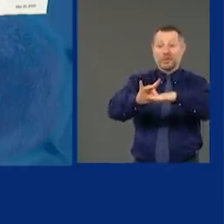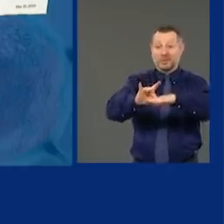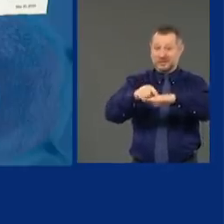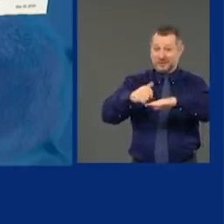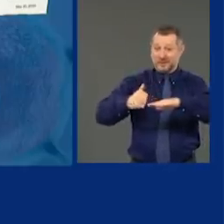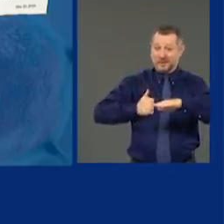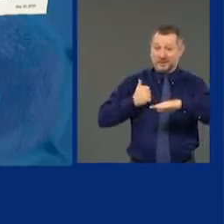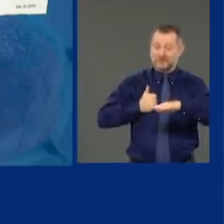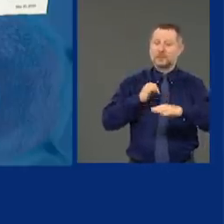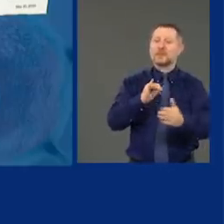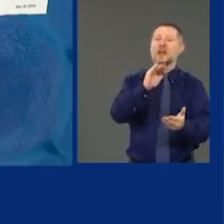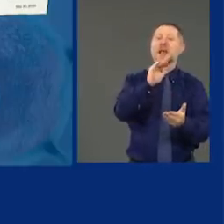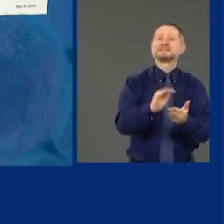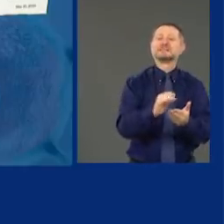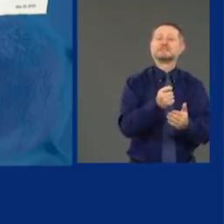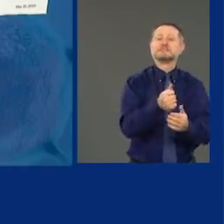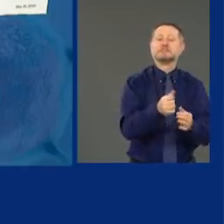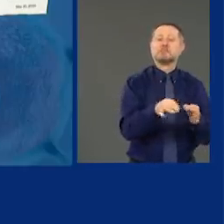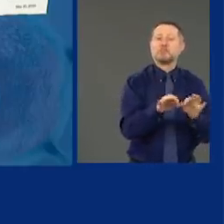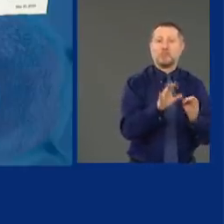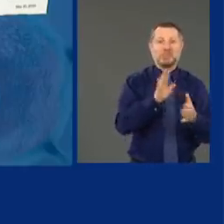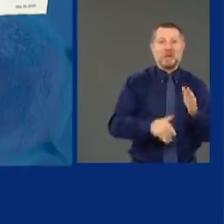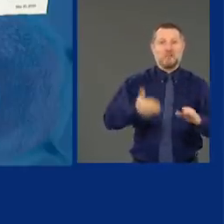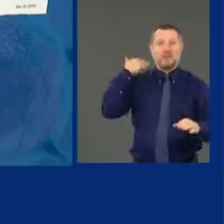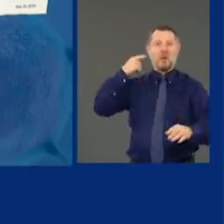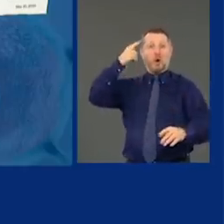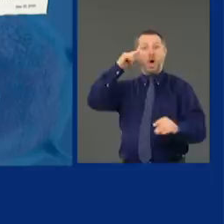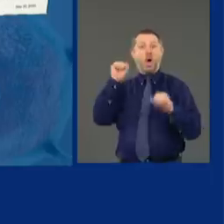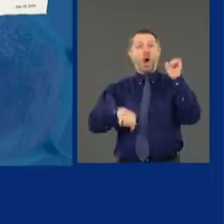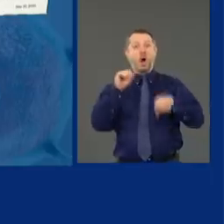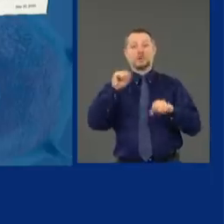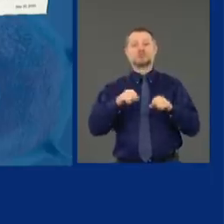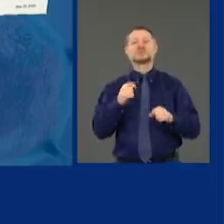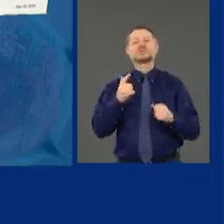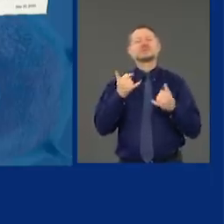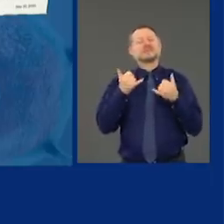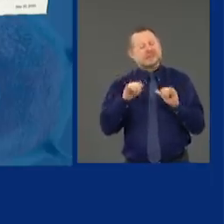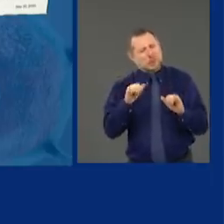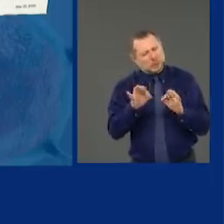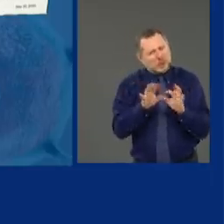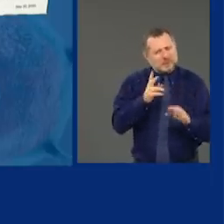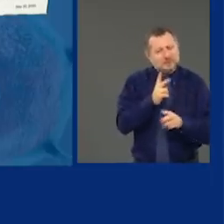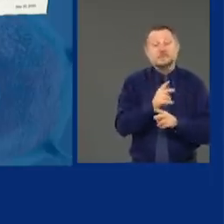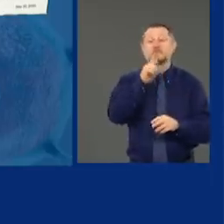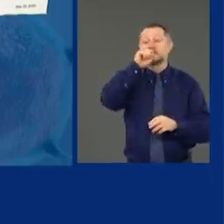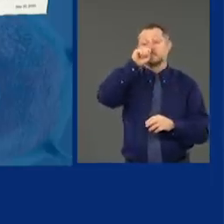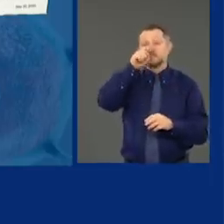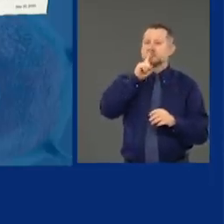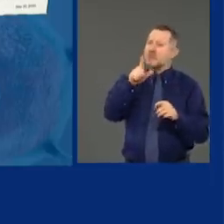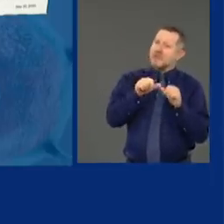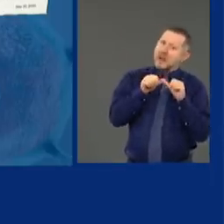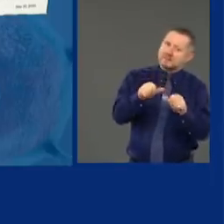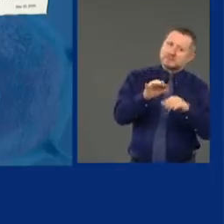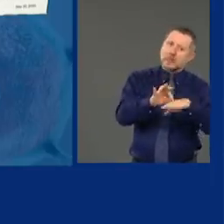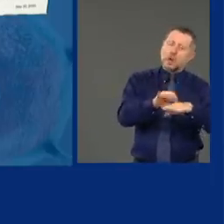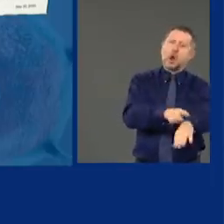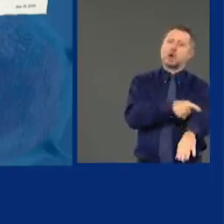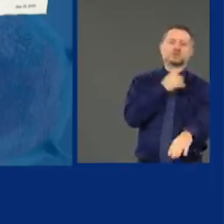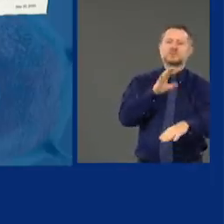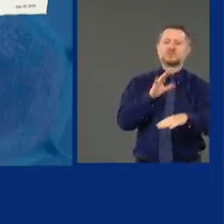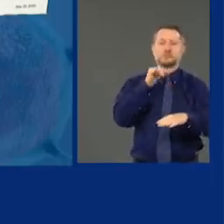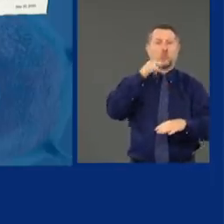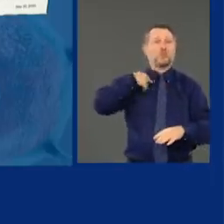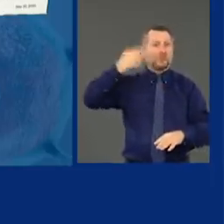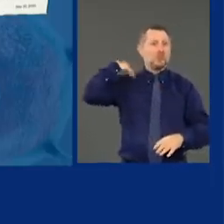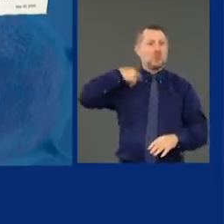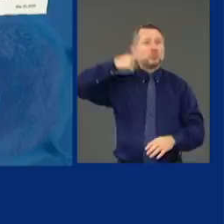can still get the virus from a surface, but the virus does not live as easily or as long on surfaces as